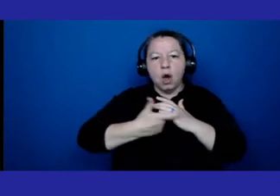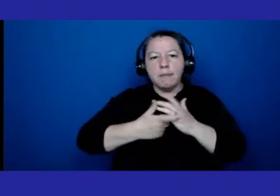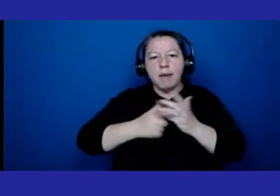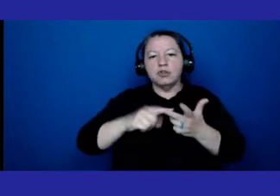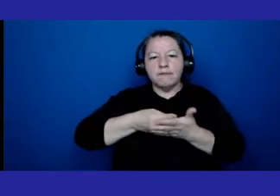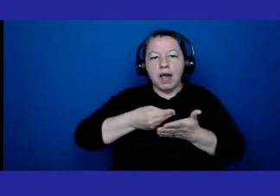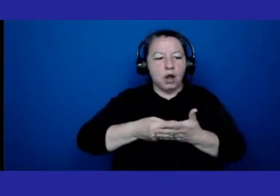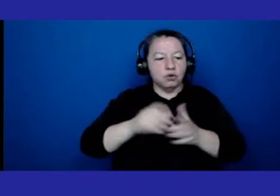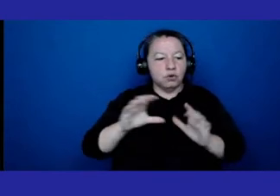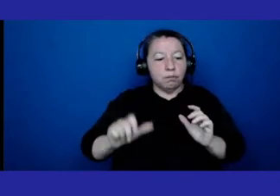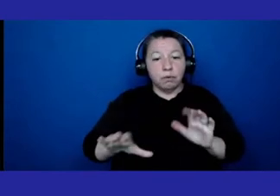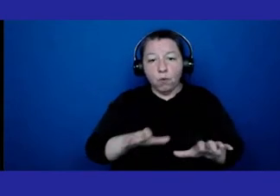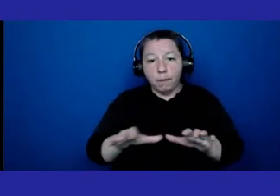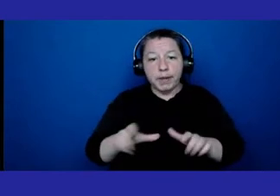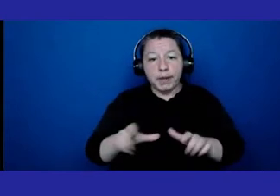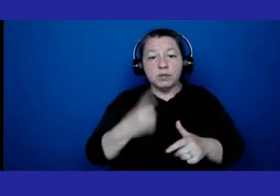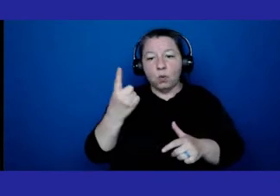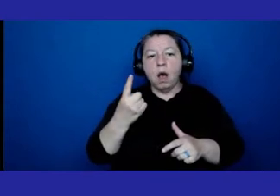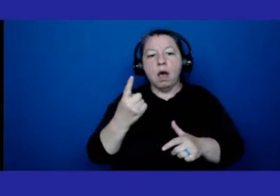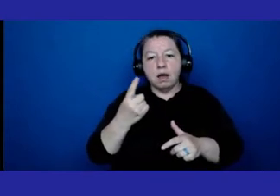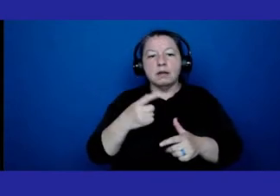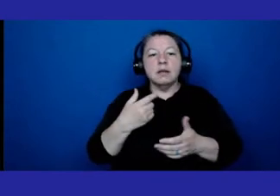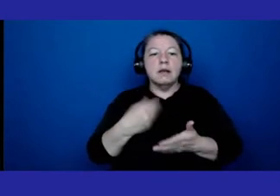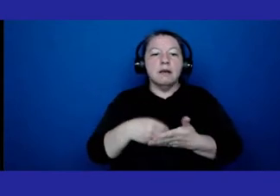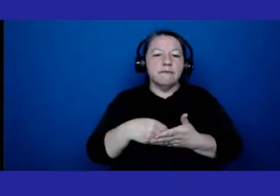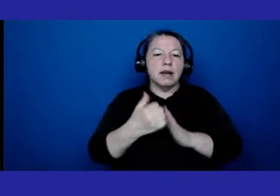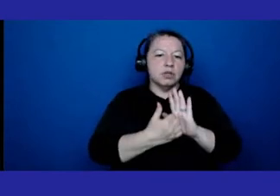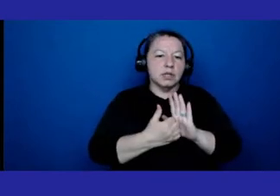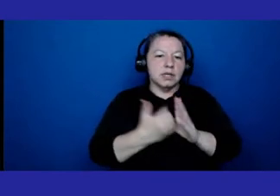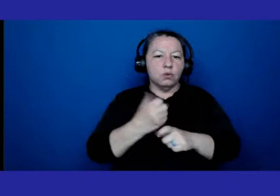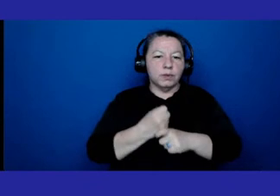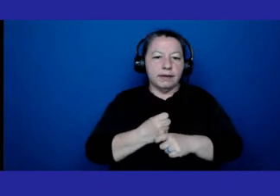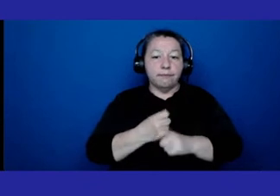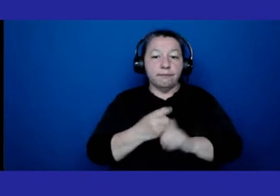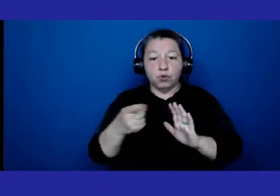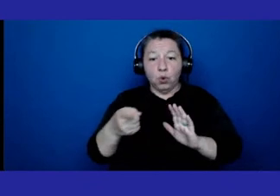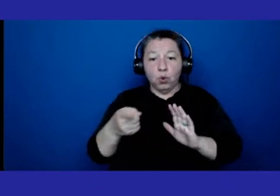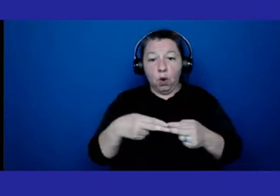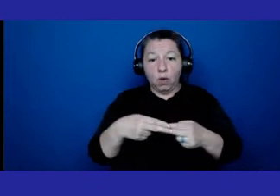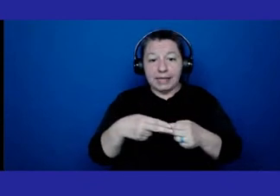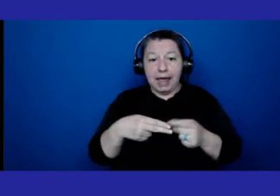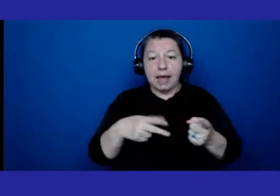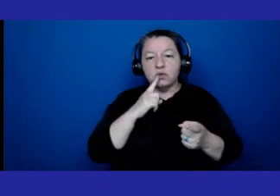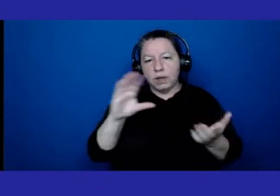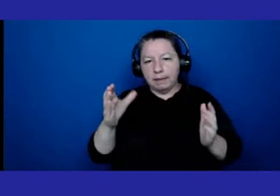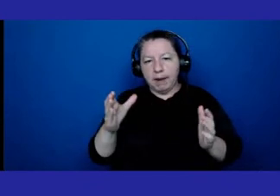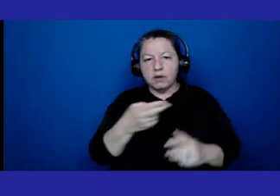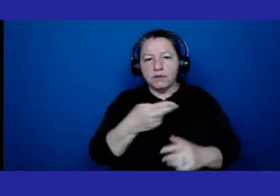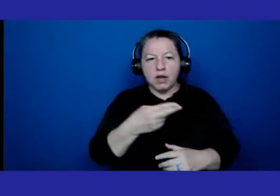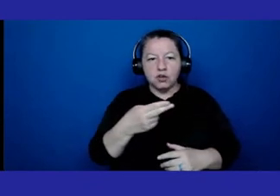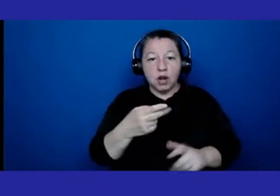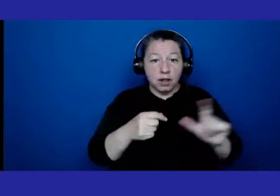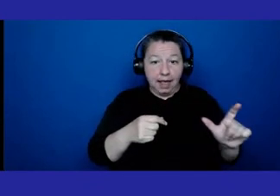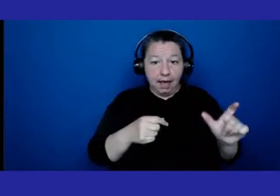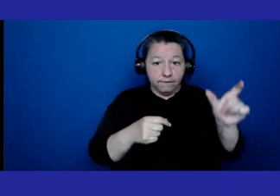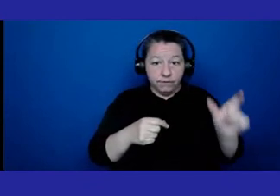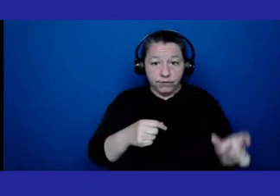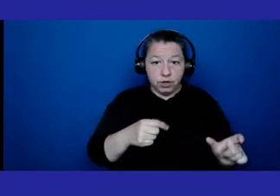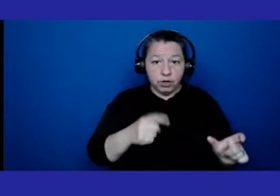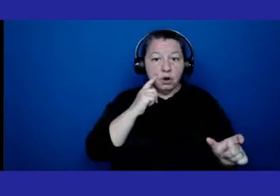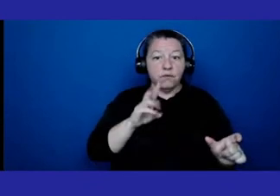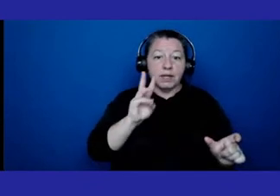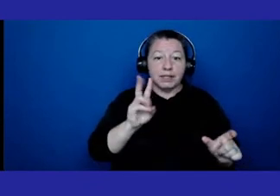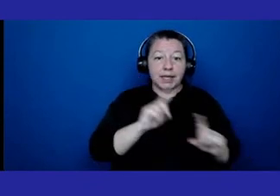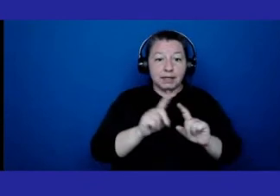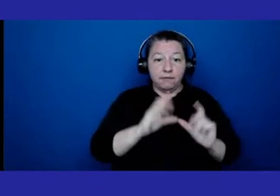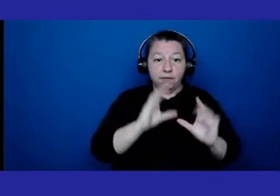accounts receivable. And what we're showing on this slide here is really the comparison of H&H on the left for six different